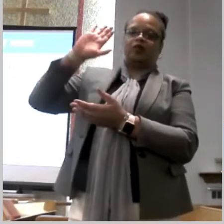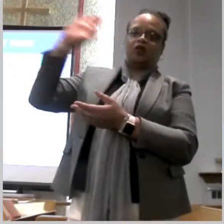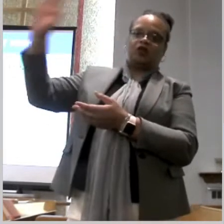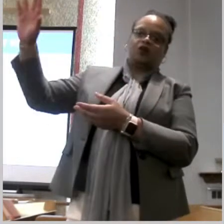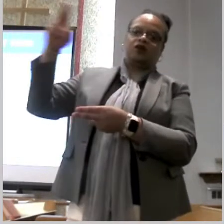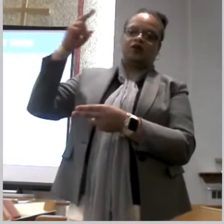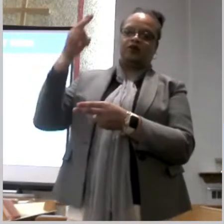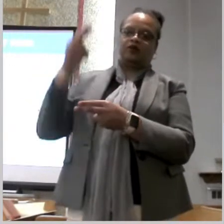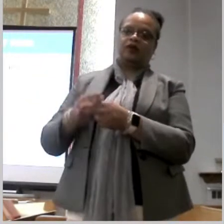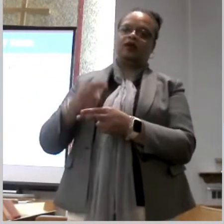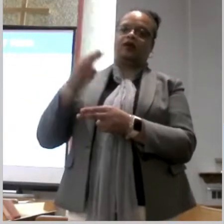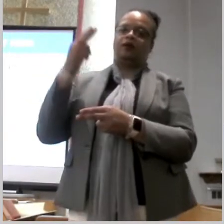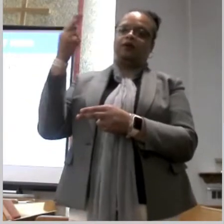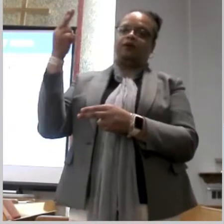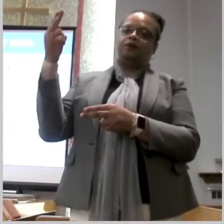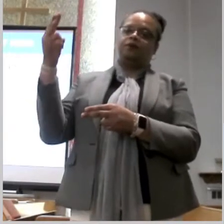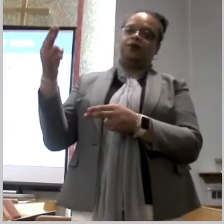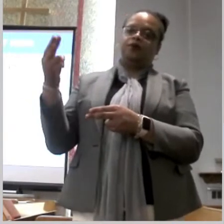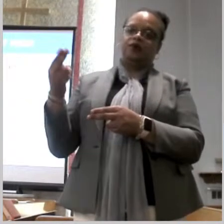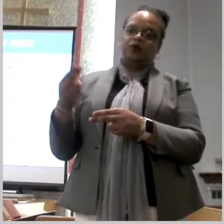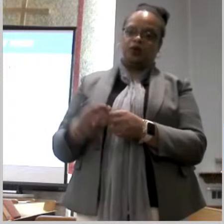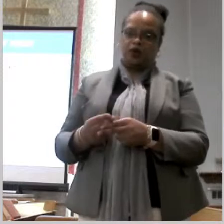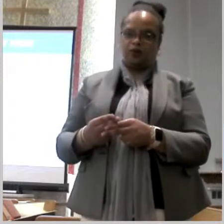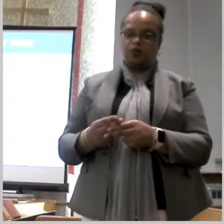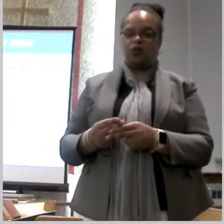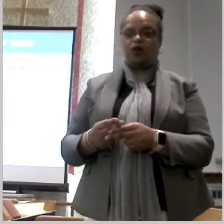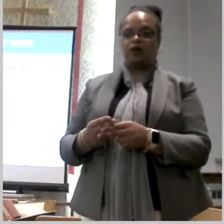heavens, your name be